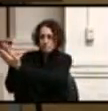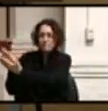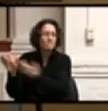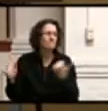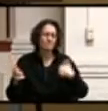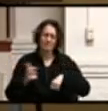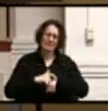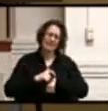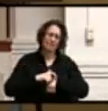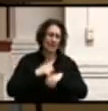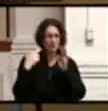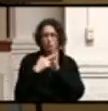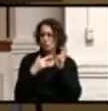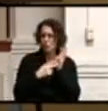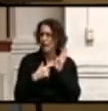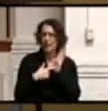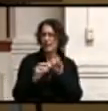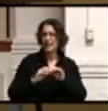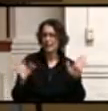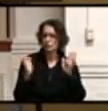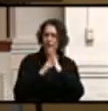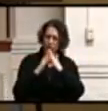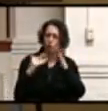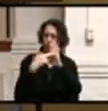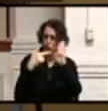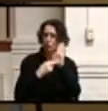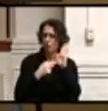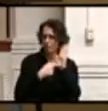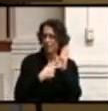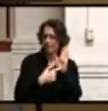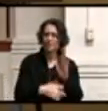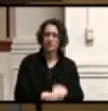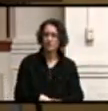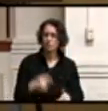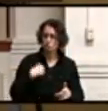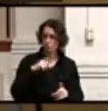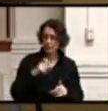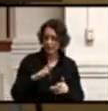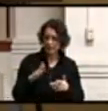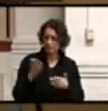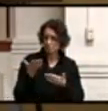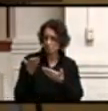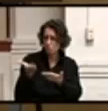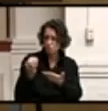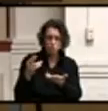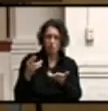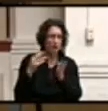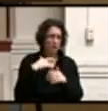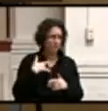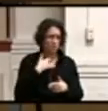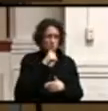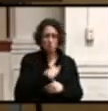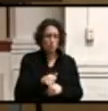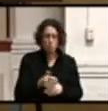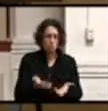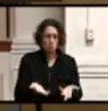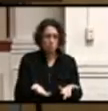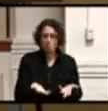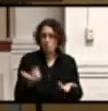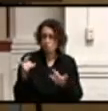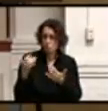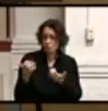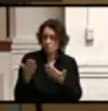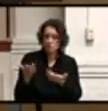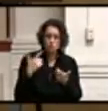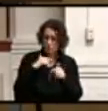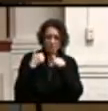It's an ordinance. I mean, it's. All right, so do we need a formal motion? Or, I mean, I'm not really sure that we do. But if you want a motion.